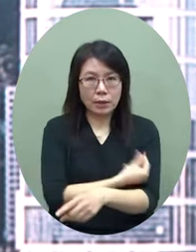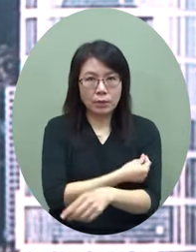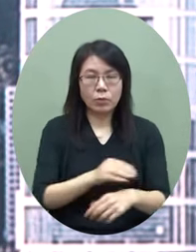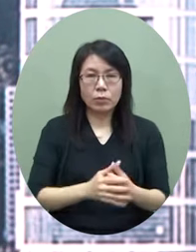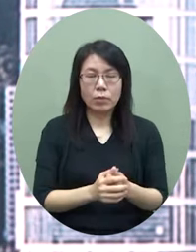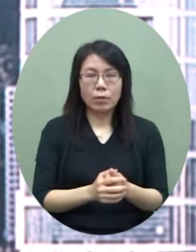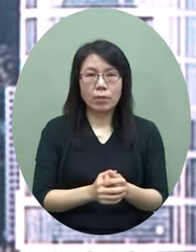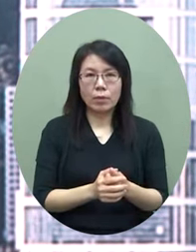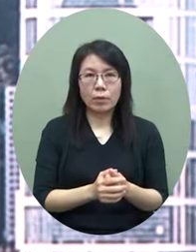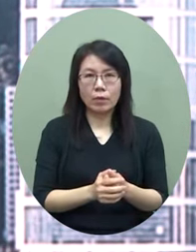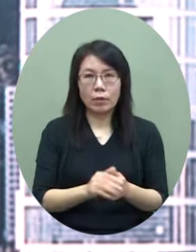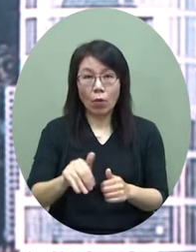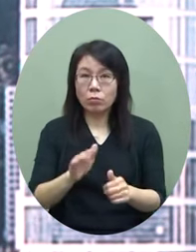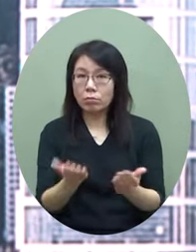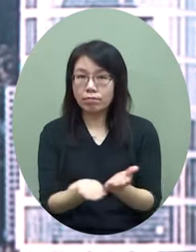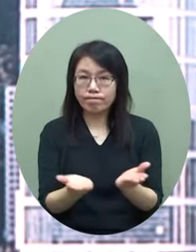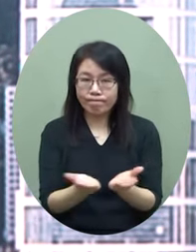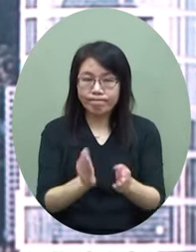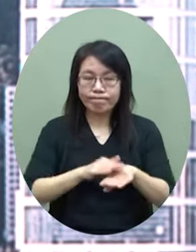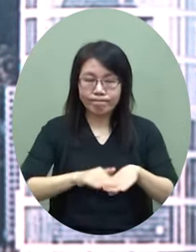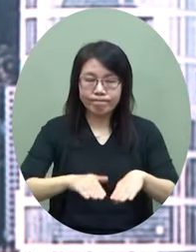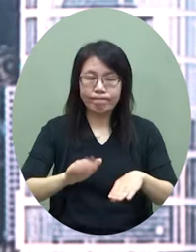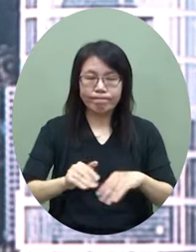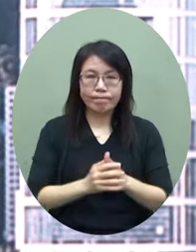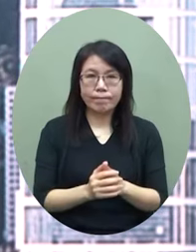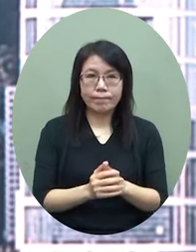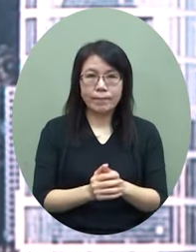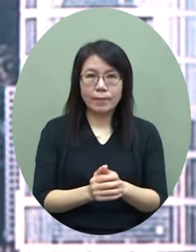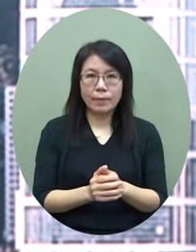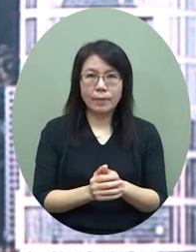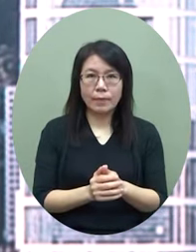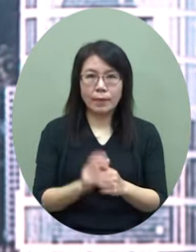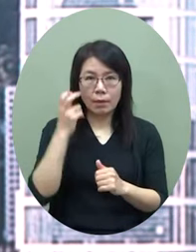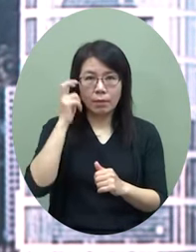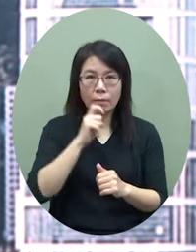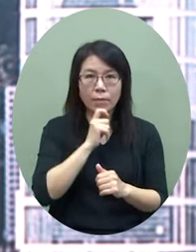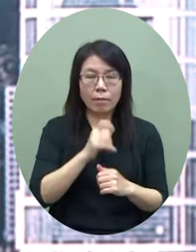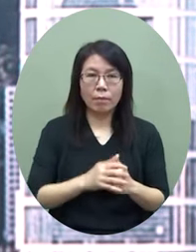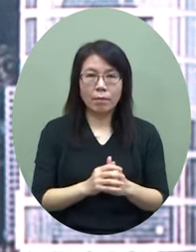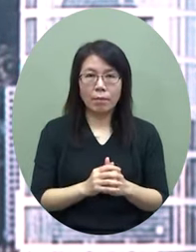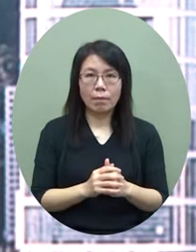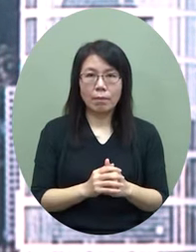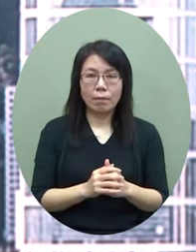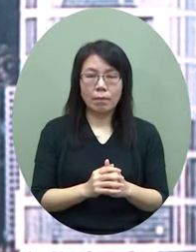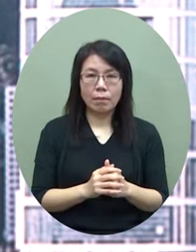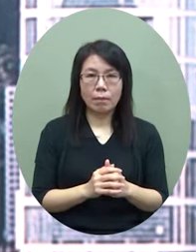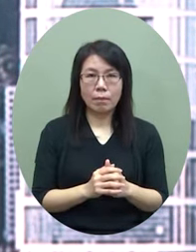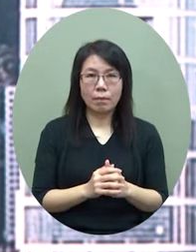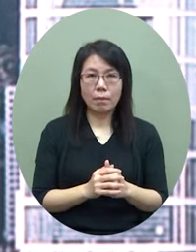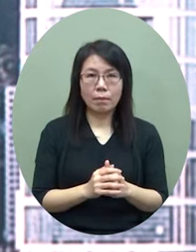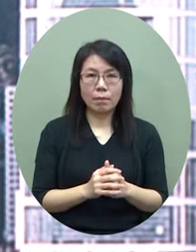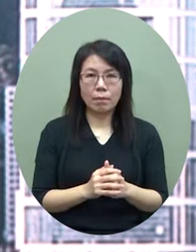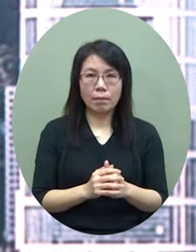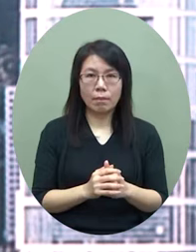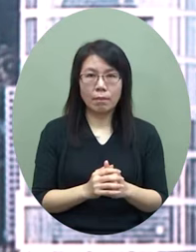and safetyso with those considerations in mindi sort oftriggerwhat I have been